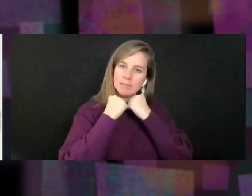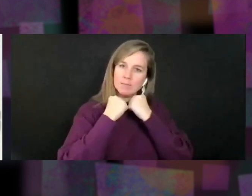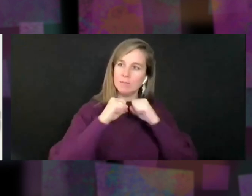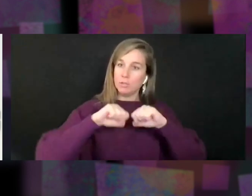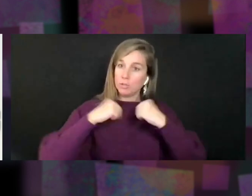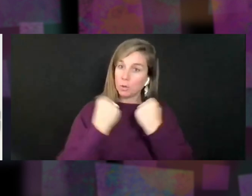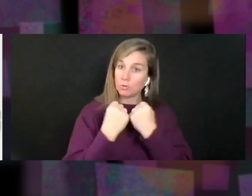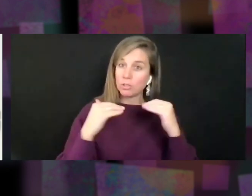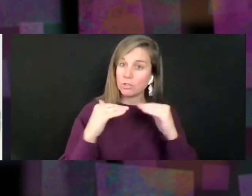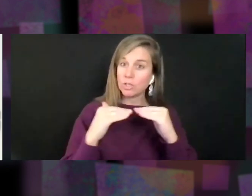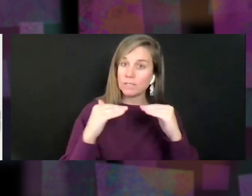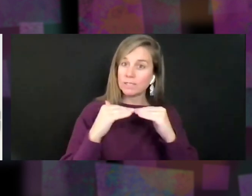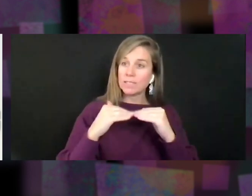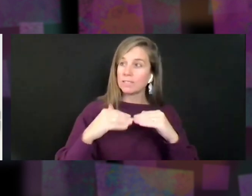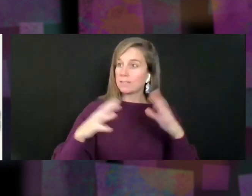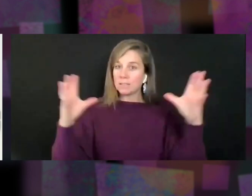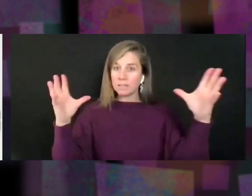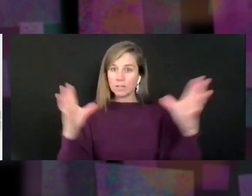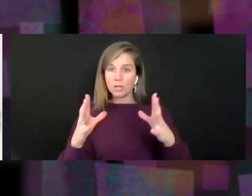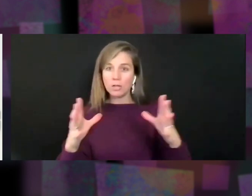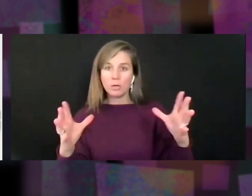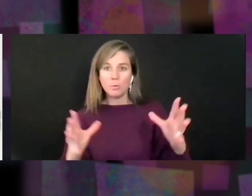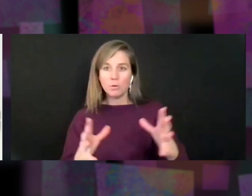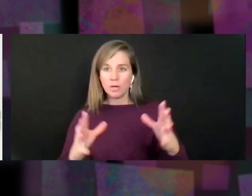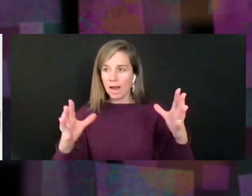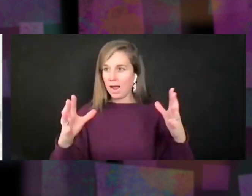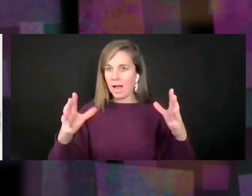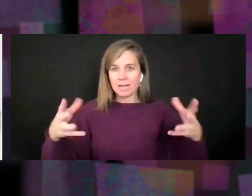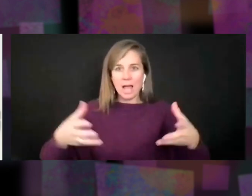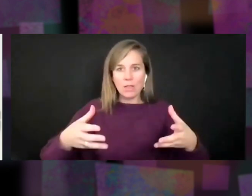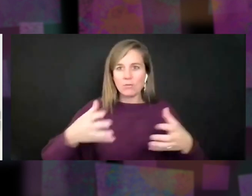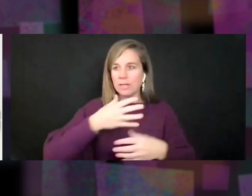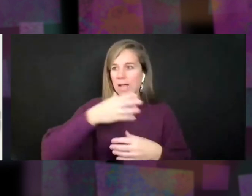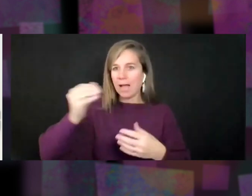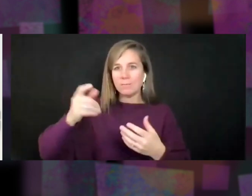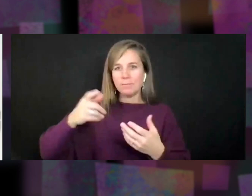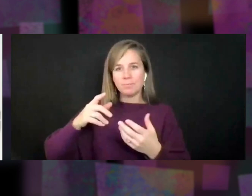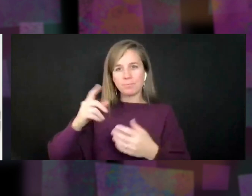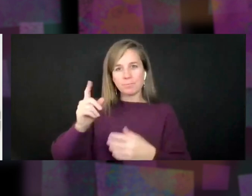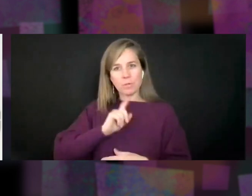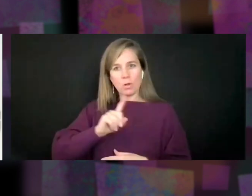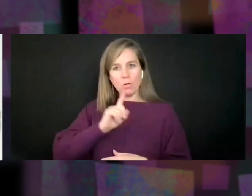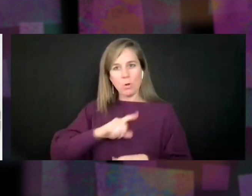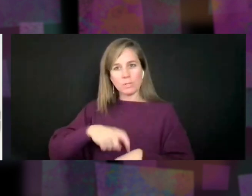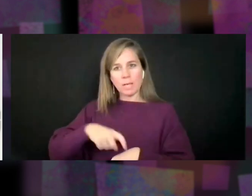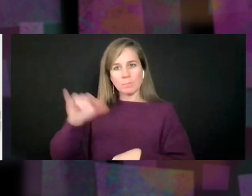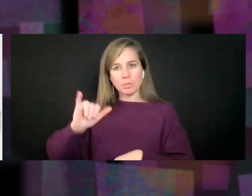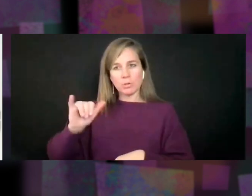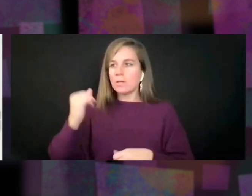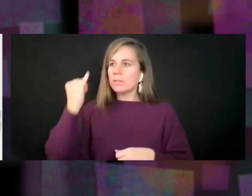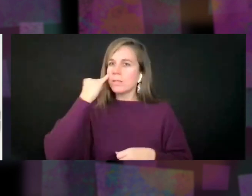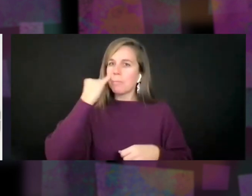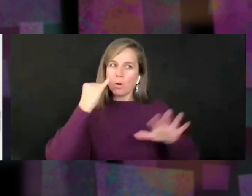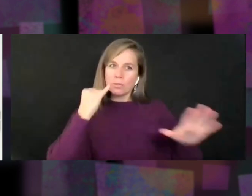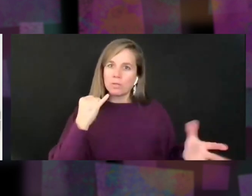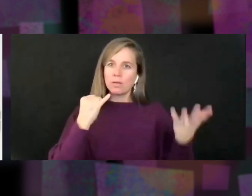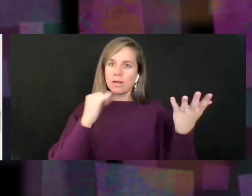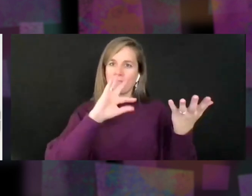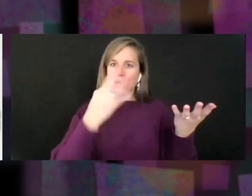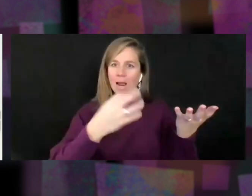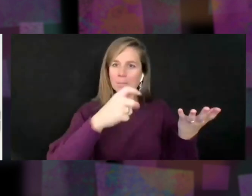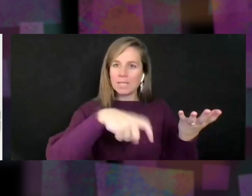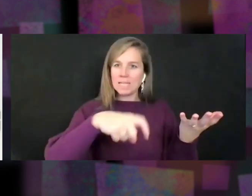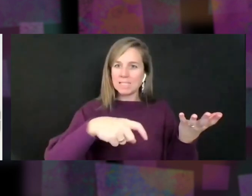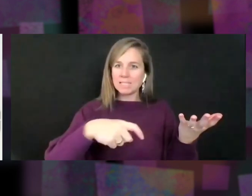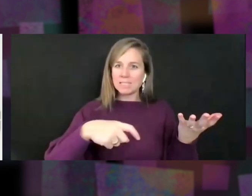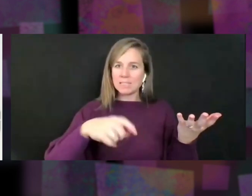alone time? What if it lifted up the needs of families and caretakers of all kinds? And while